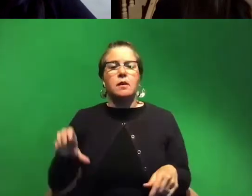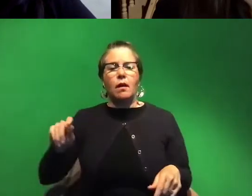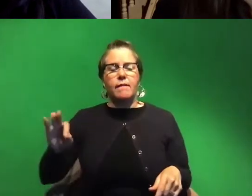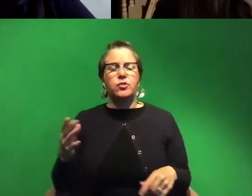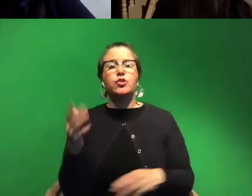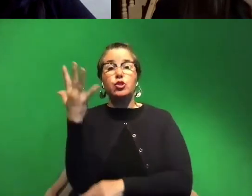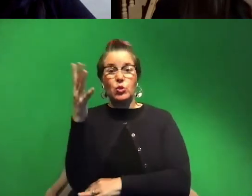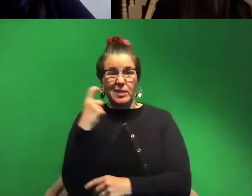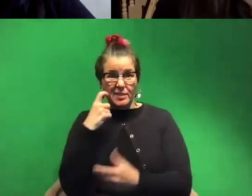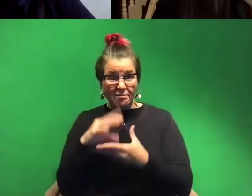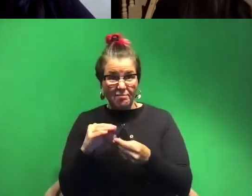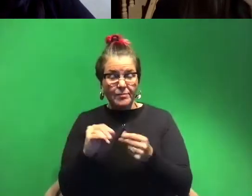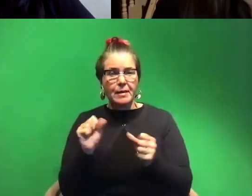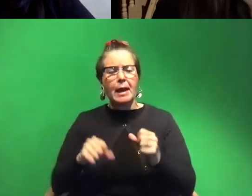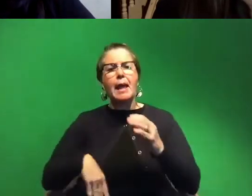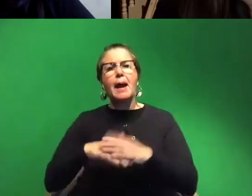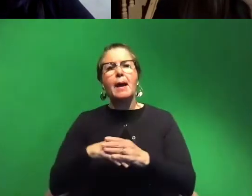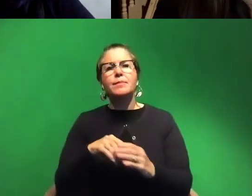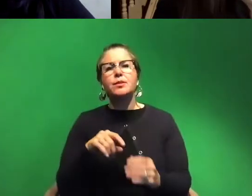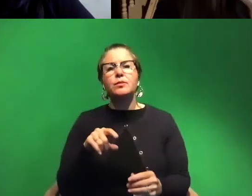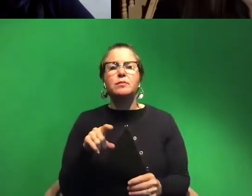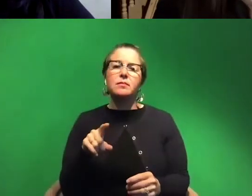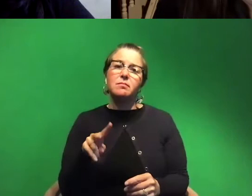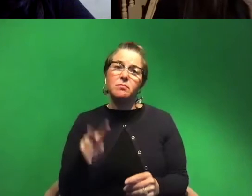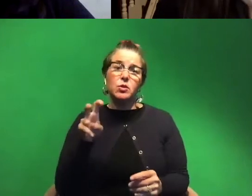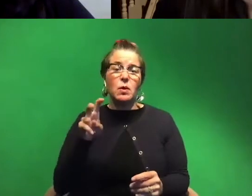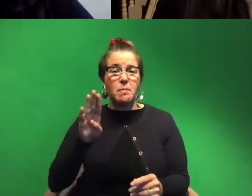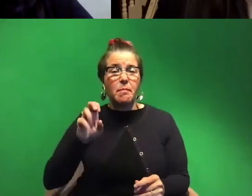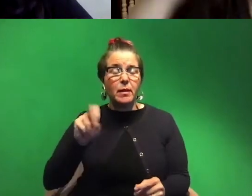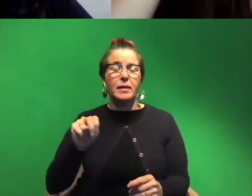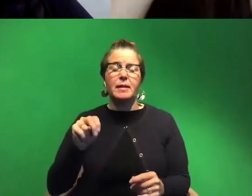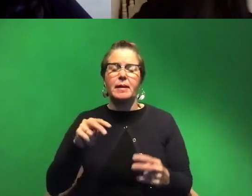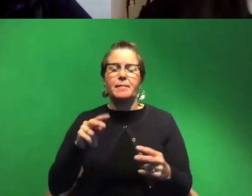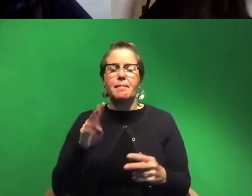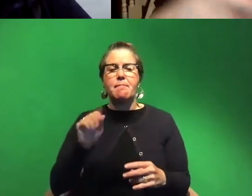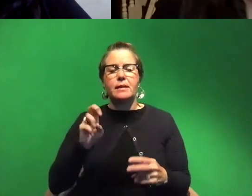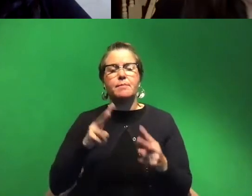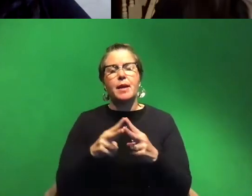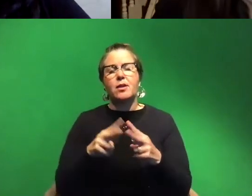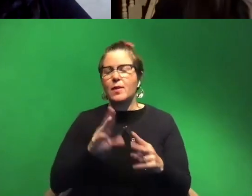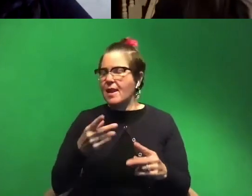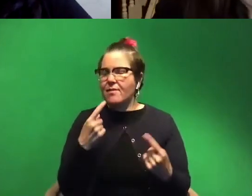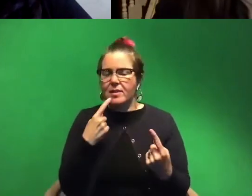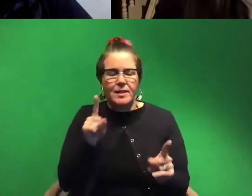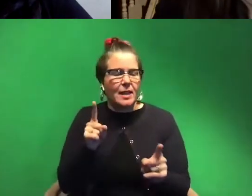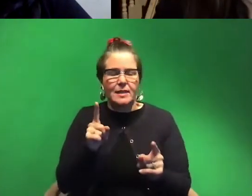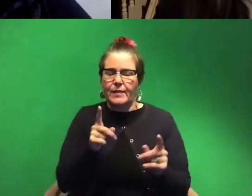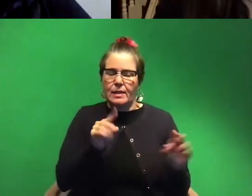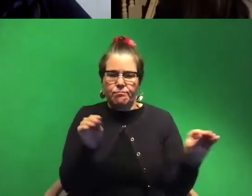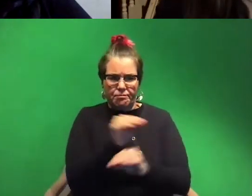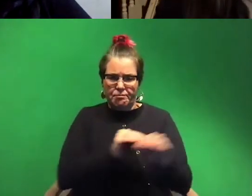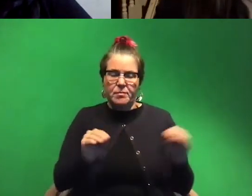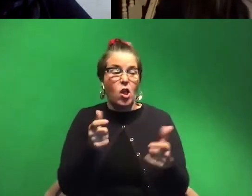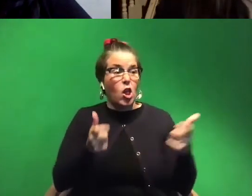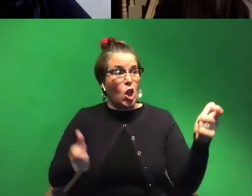Sarah was talking about can be up to a couple of 100 billion base pairs, which is why we've never successfully sequenced them. The largest gene sequence